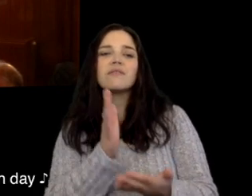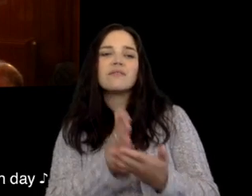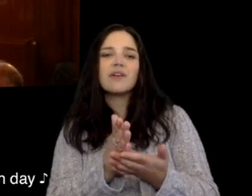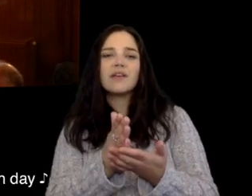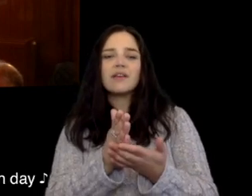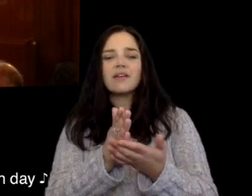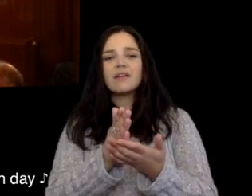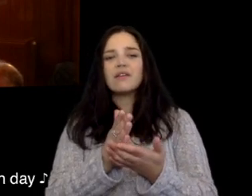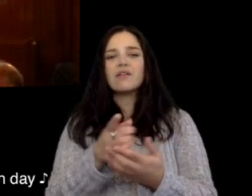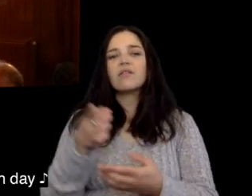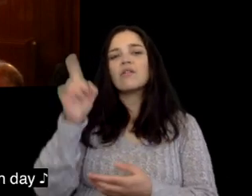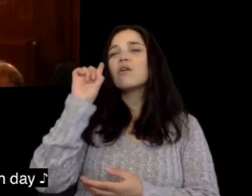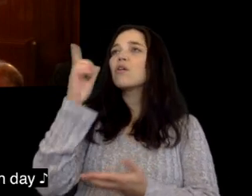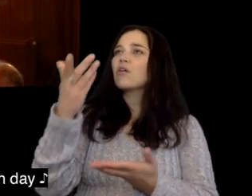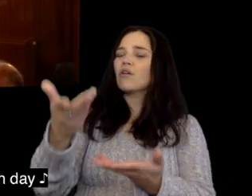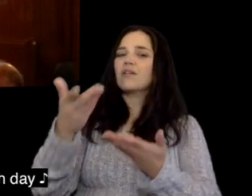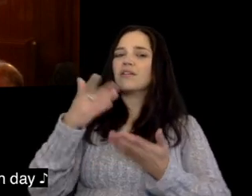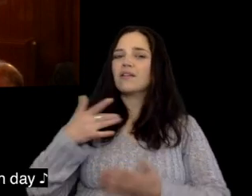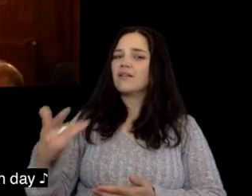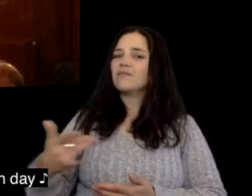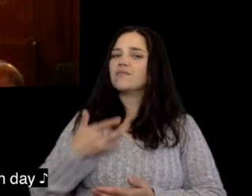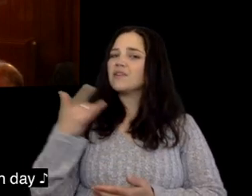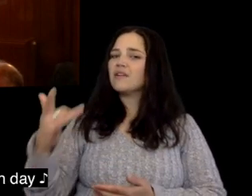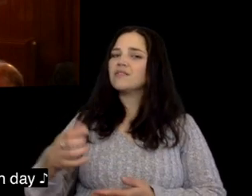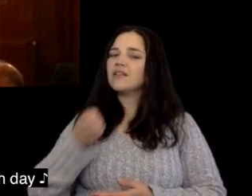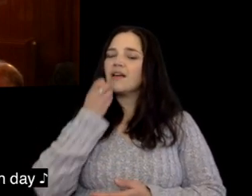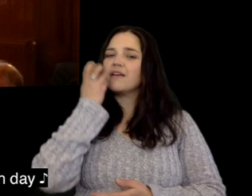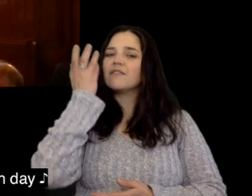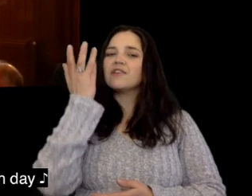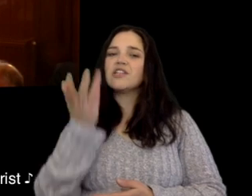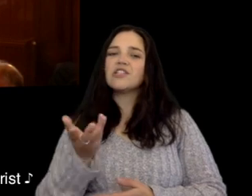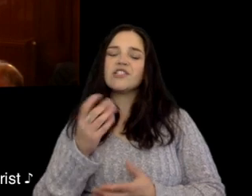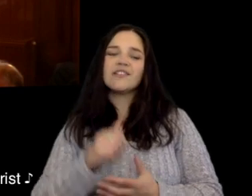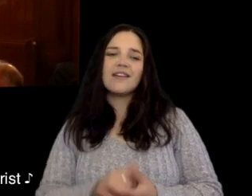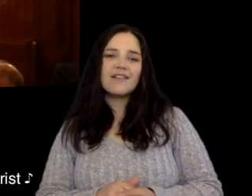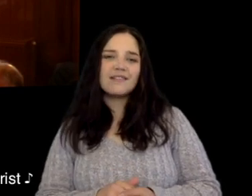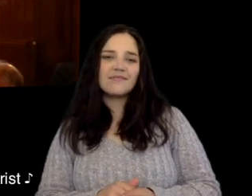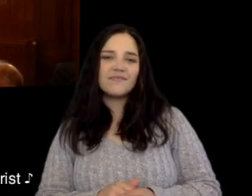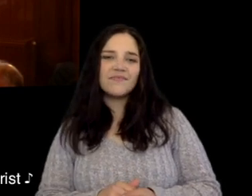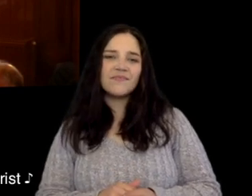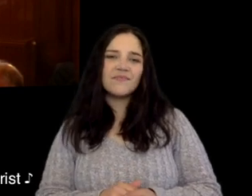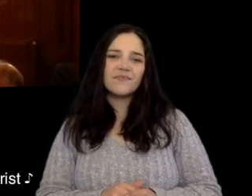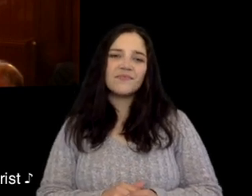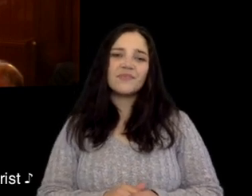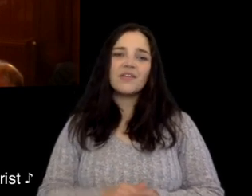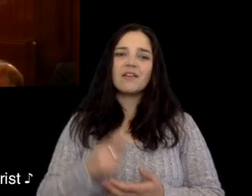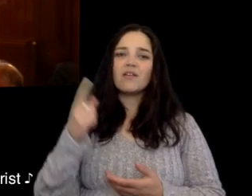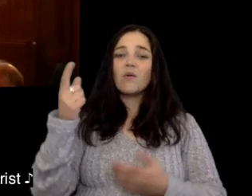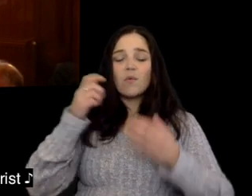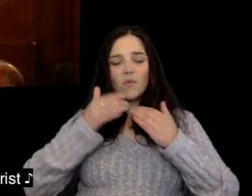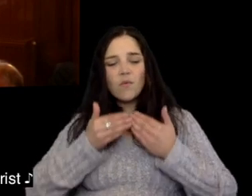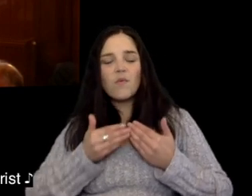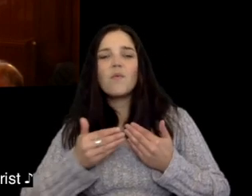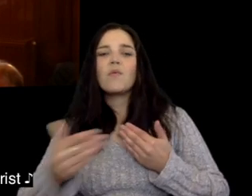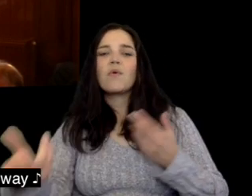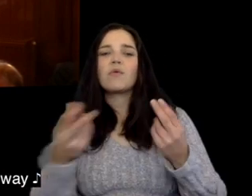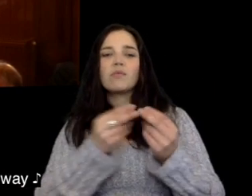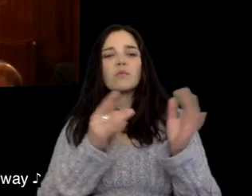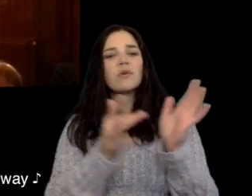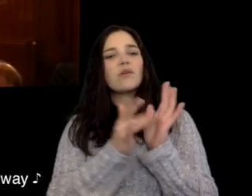Look forward in faith, God gives us life each day.